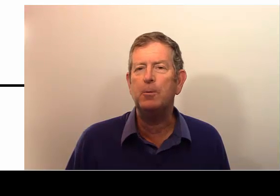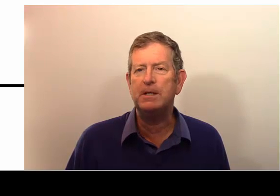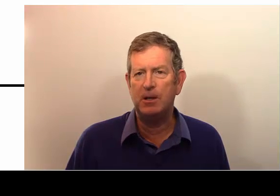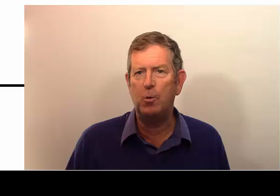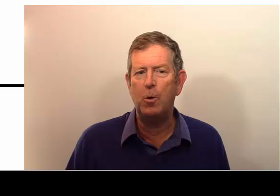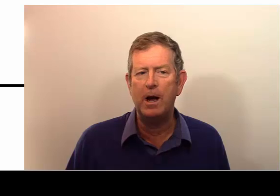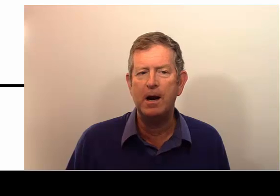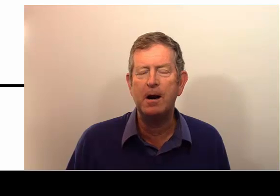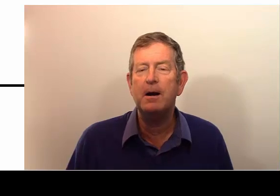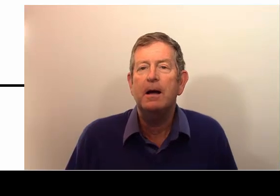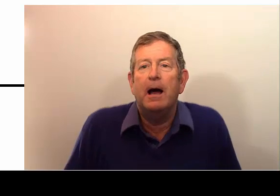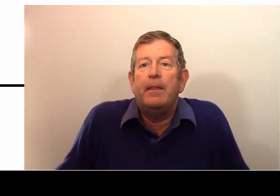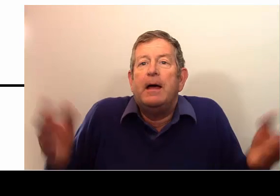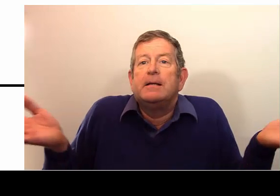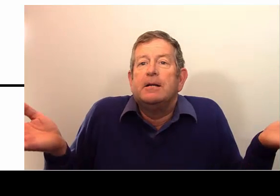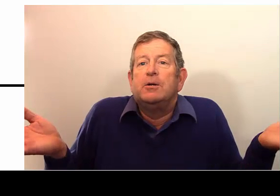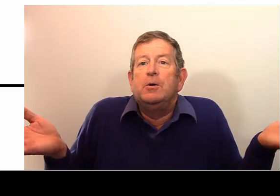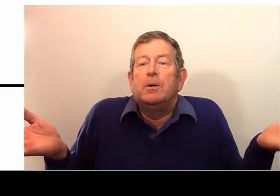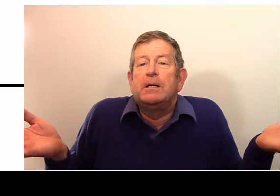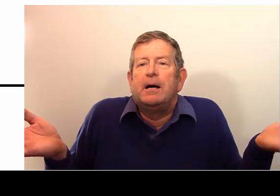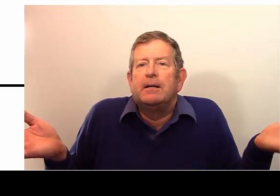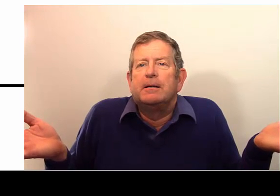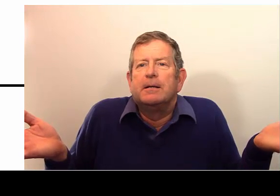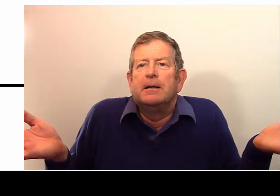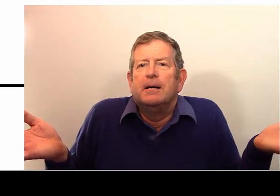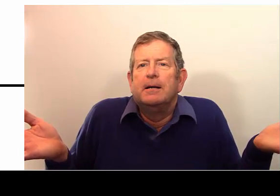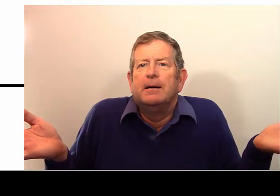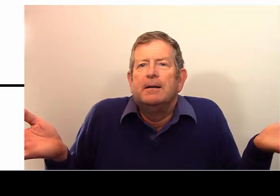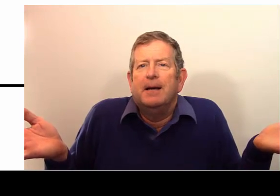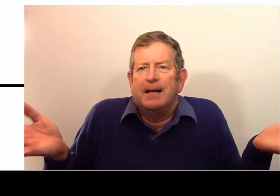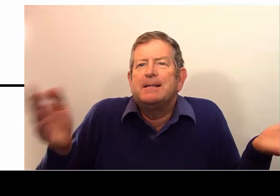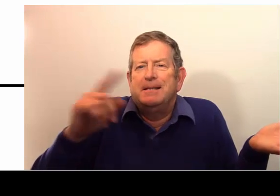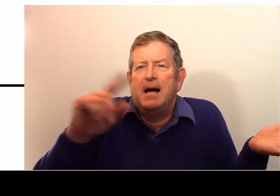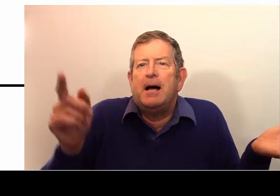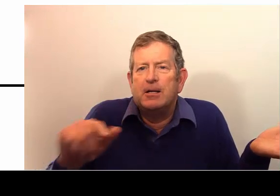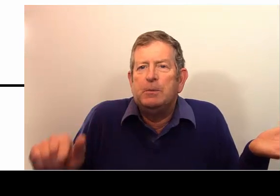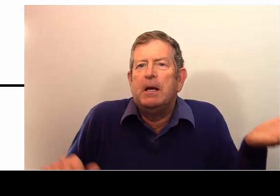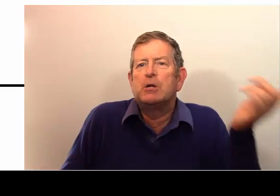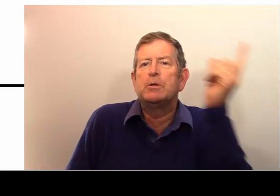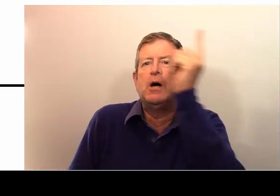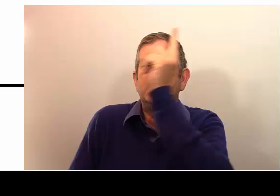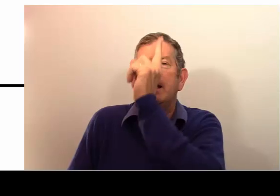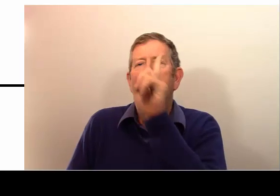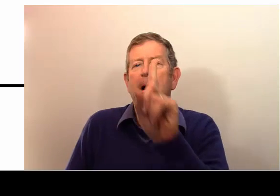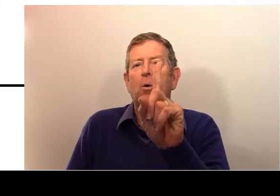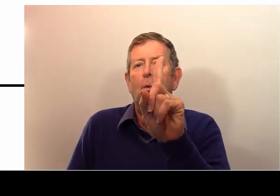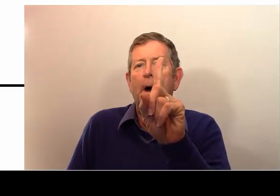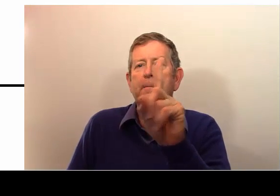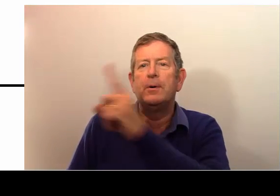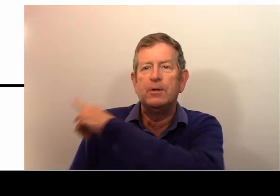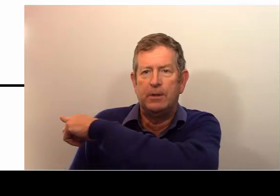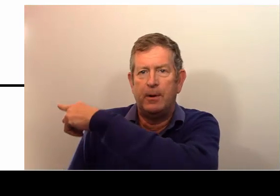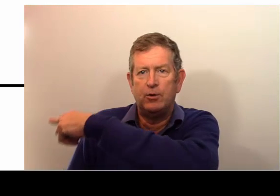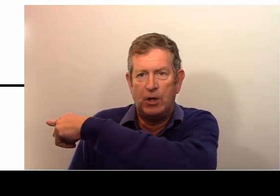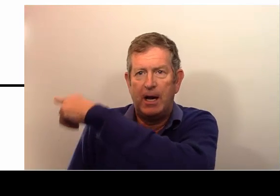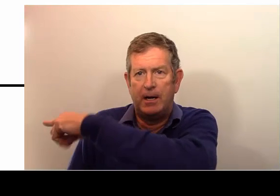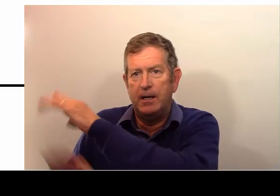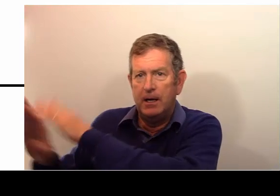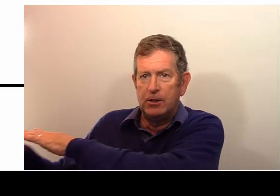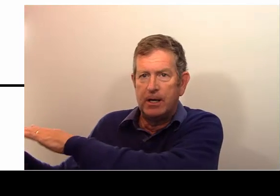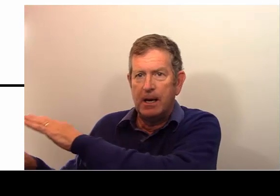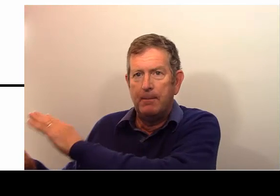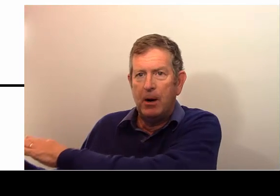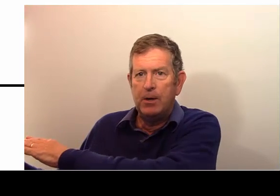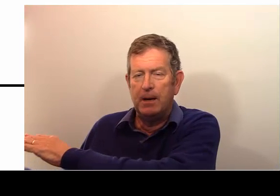Okay, again, we see where, and then is it do or does? Yeah, it's does because we're talking about one person, about